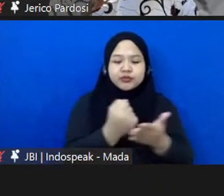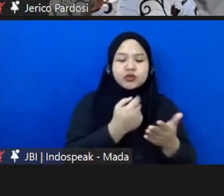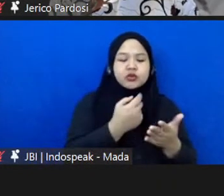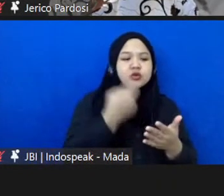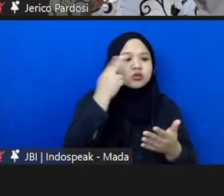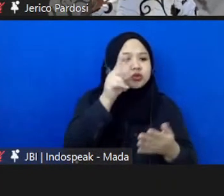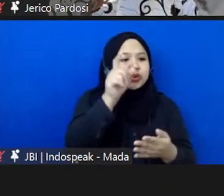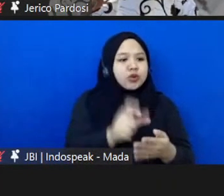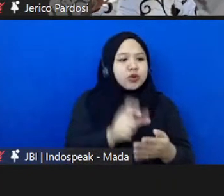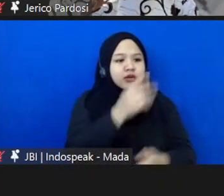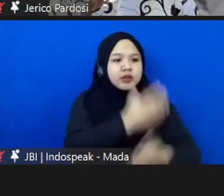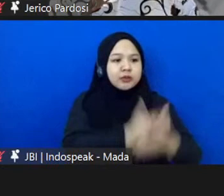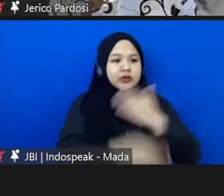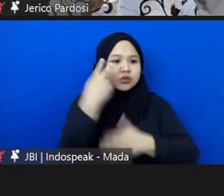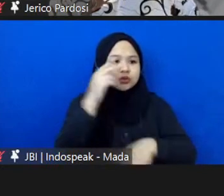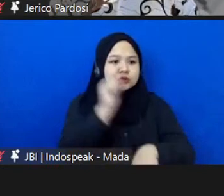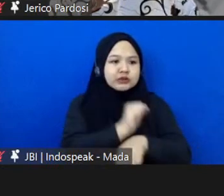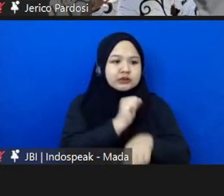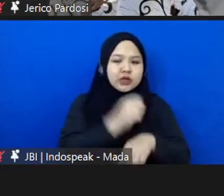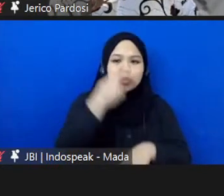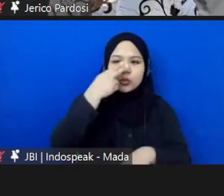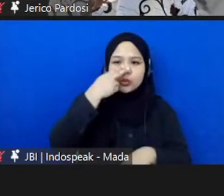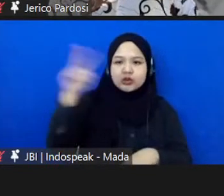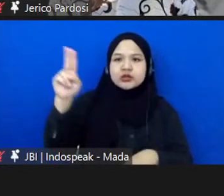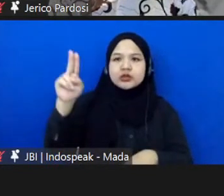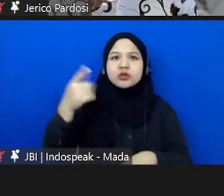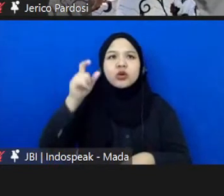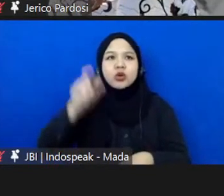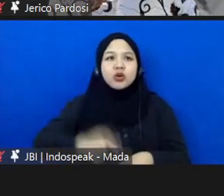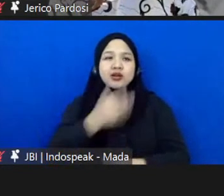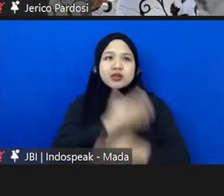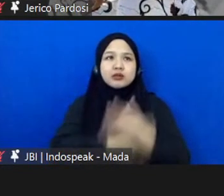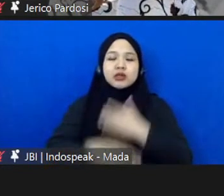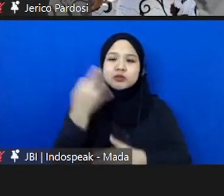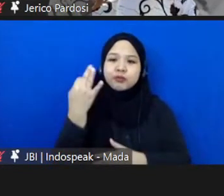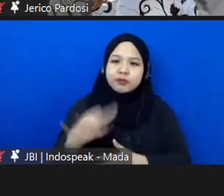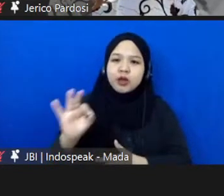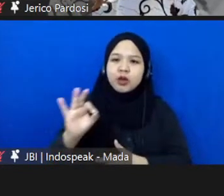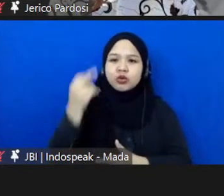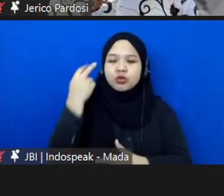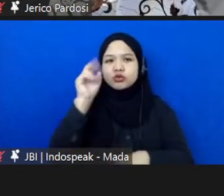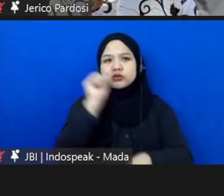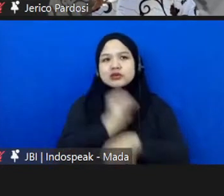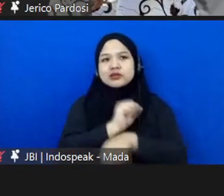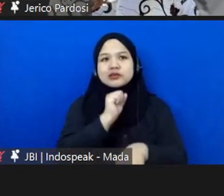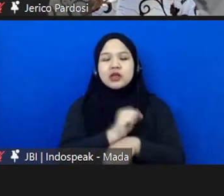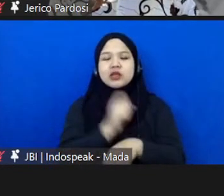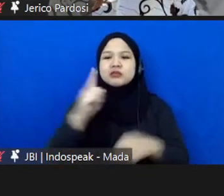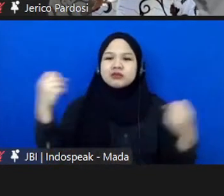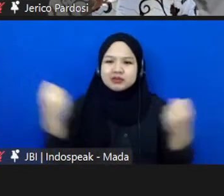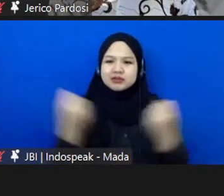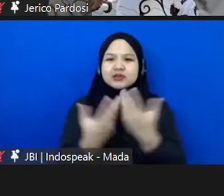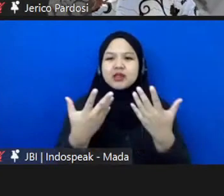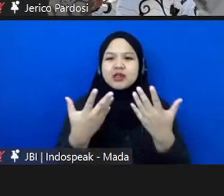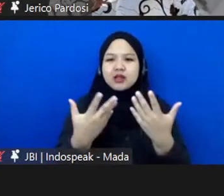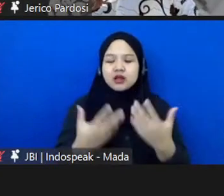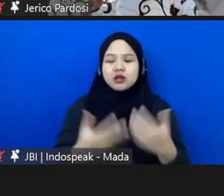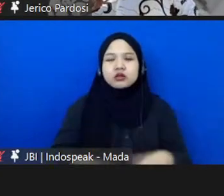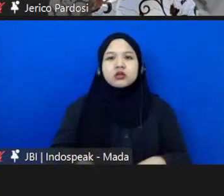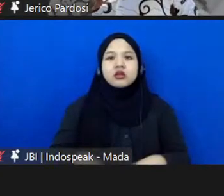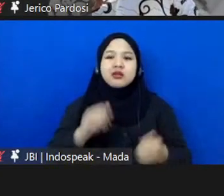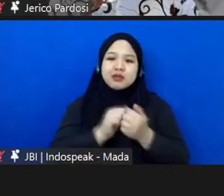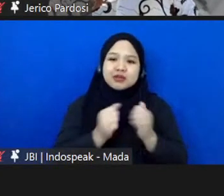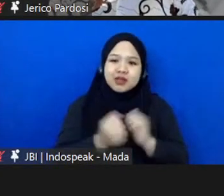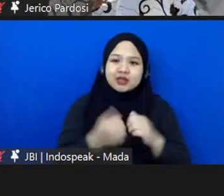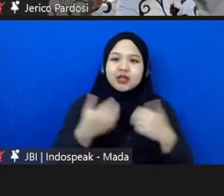persons with disabilities to work abroad and persons with new disabilities due to work accidents. The problem faced is that